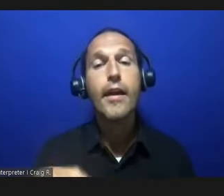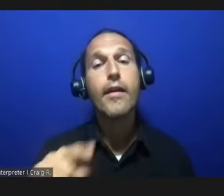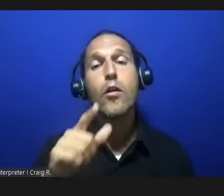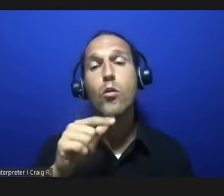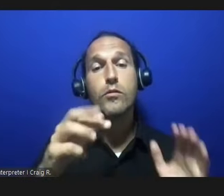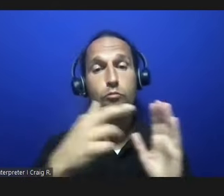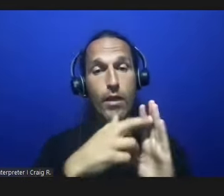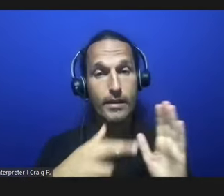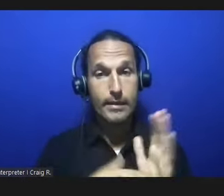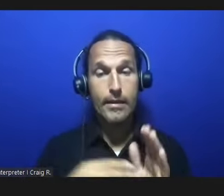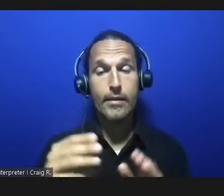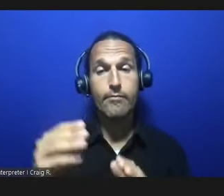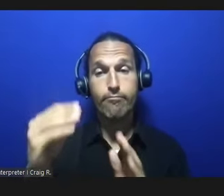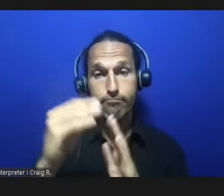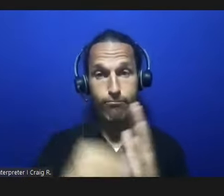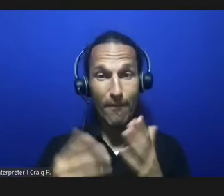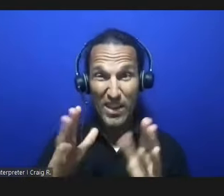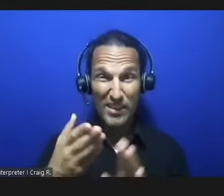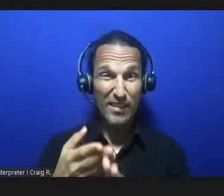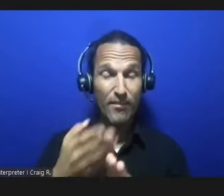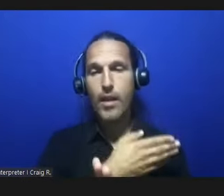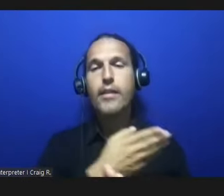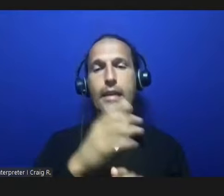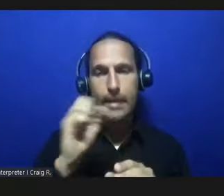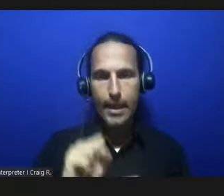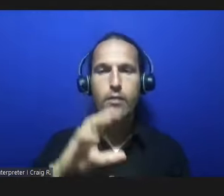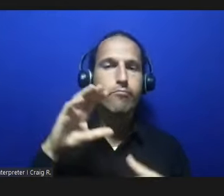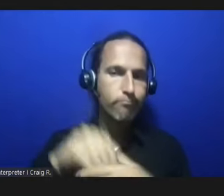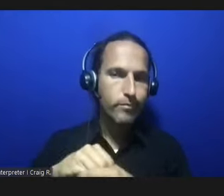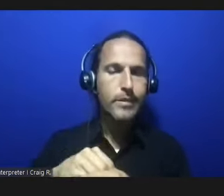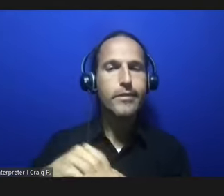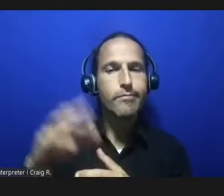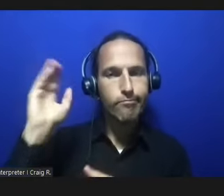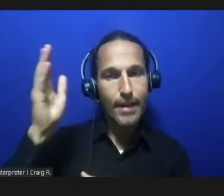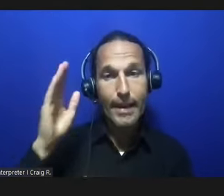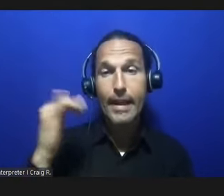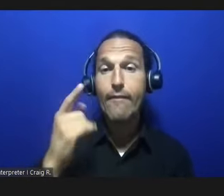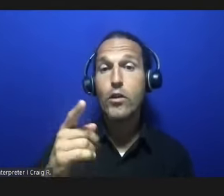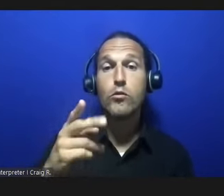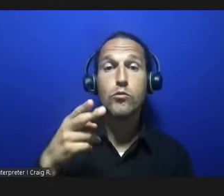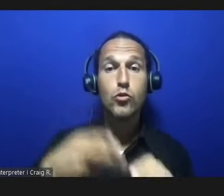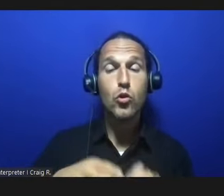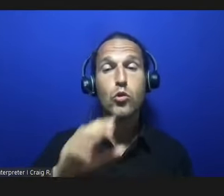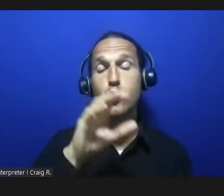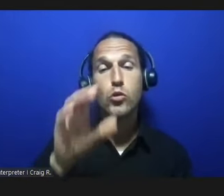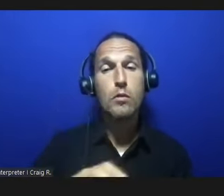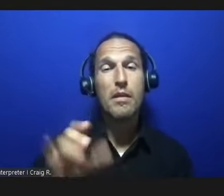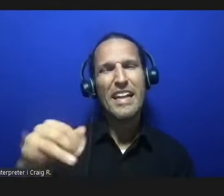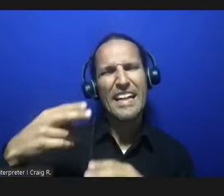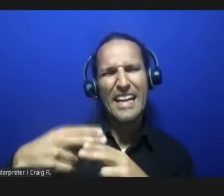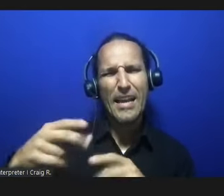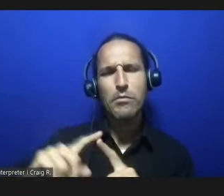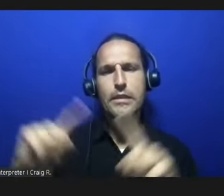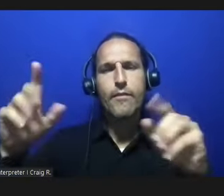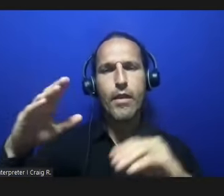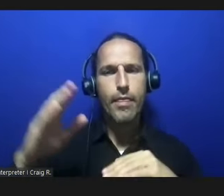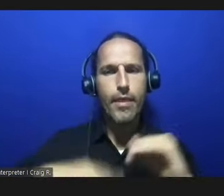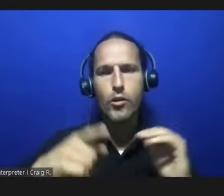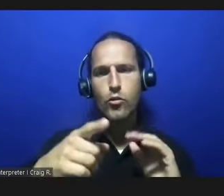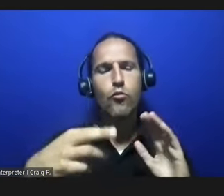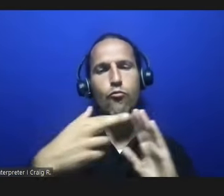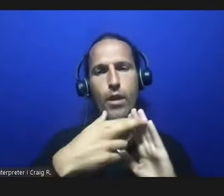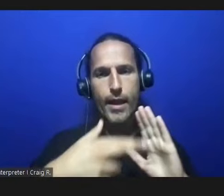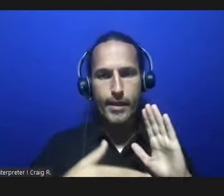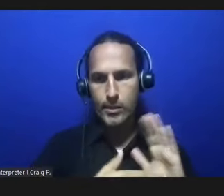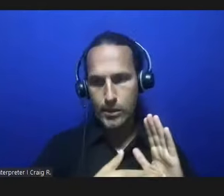up to speak in advance will be able to give public comments. If you've joined the Zoom under a name that is different from the one you used when